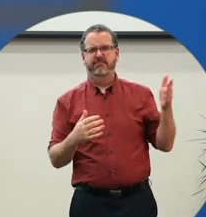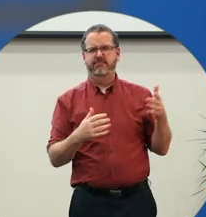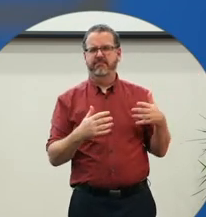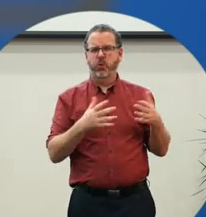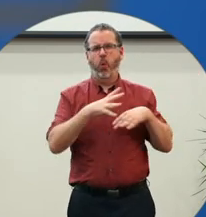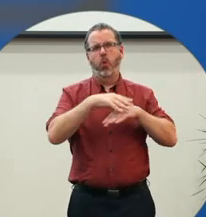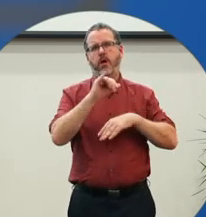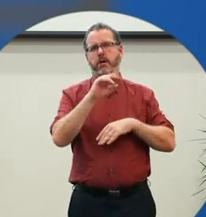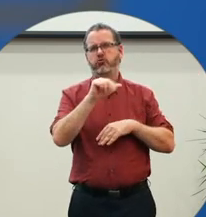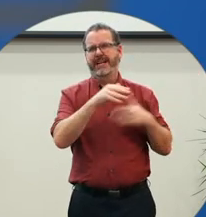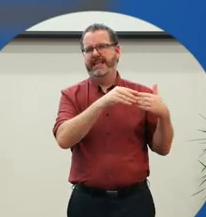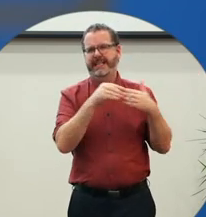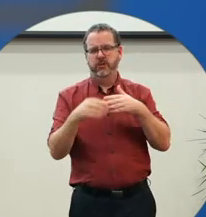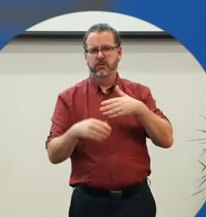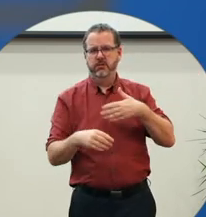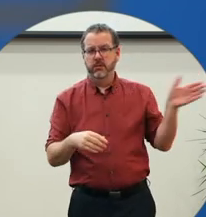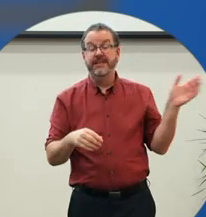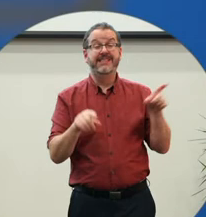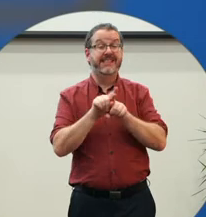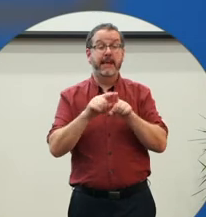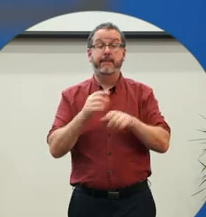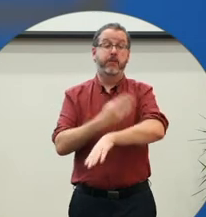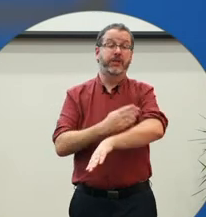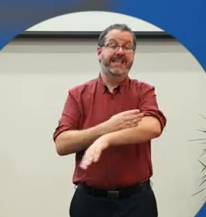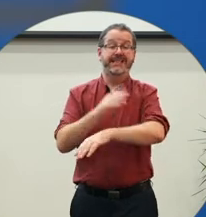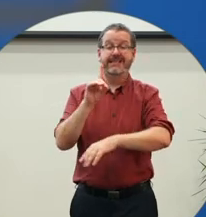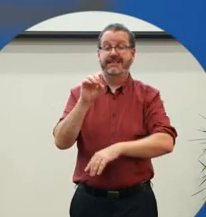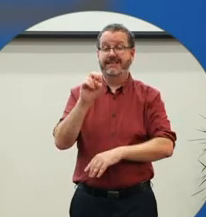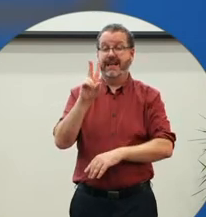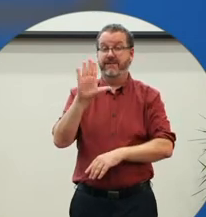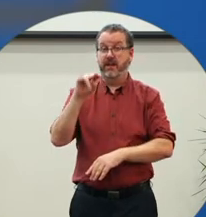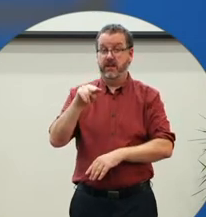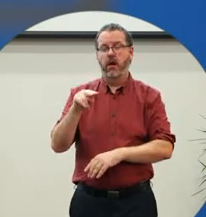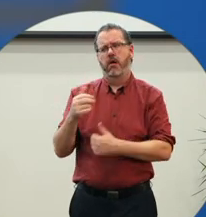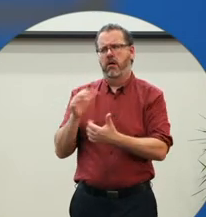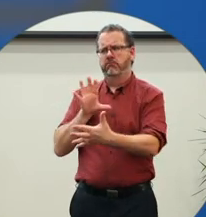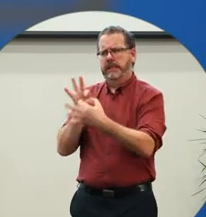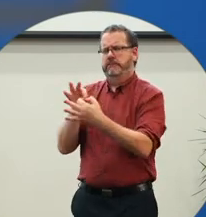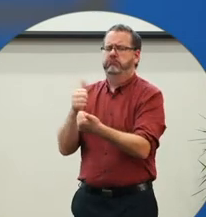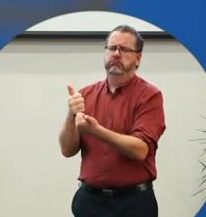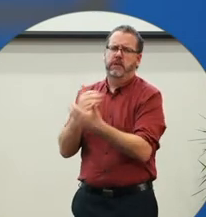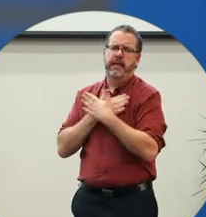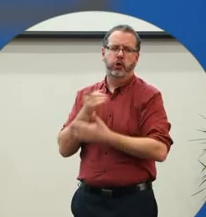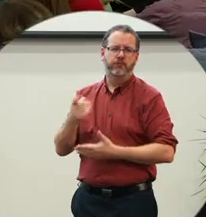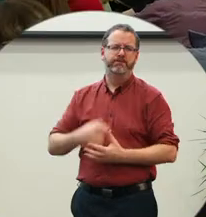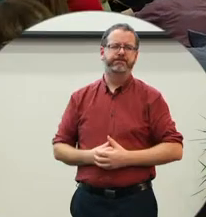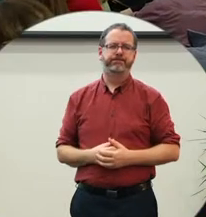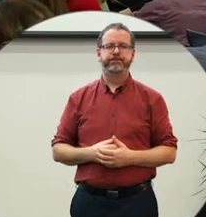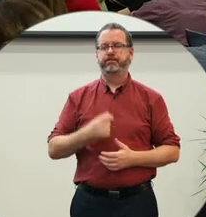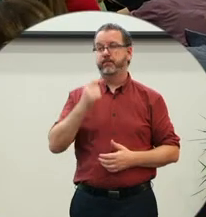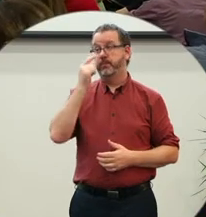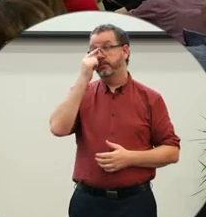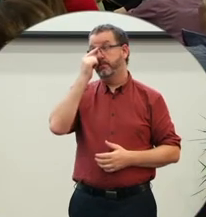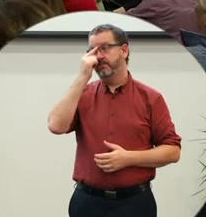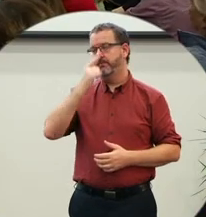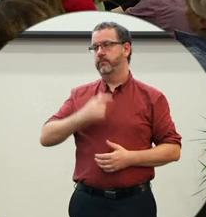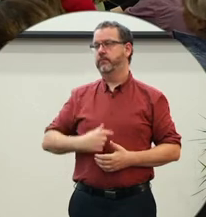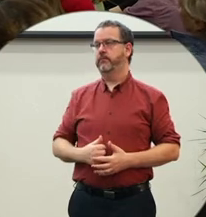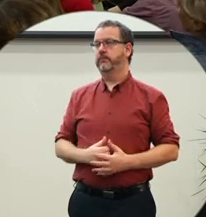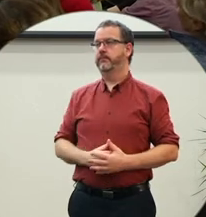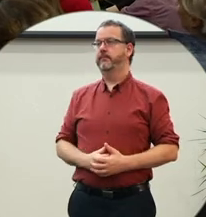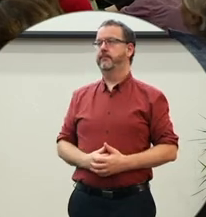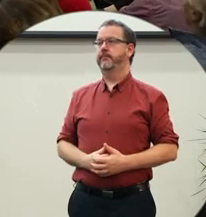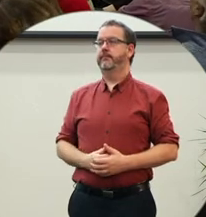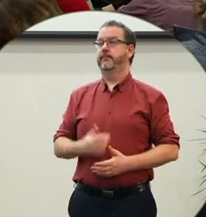Same with Bernadette Devlin, she really liked her very much. Okay, who's next? That